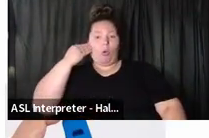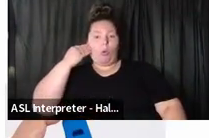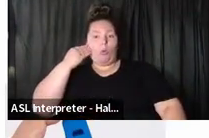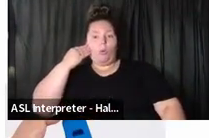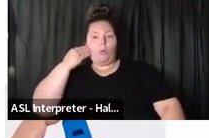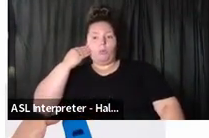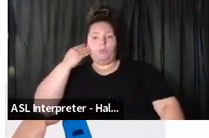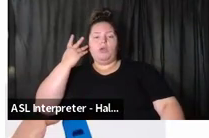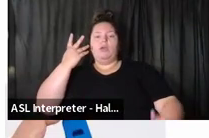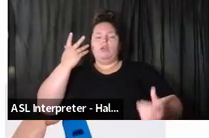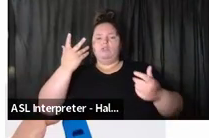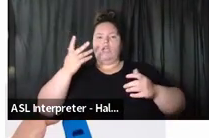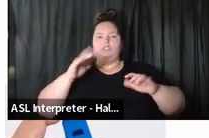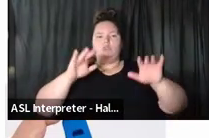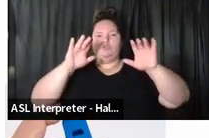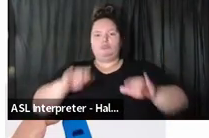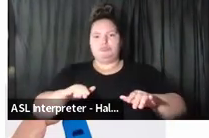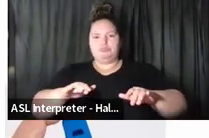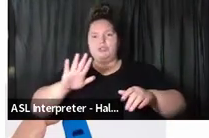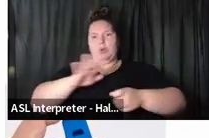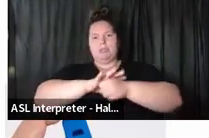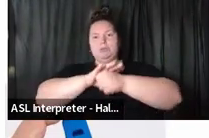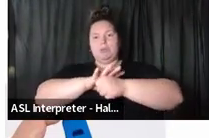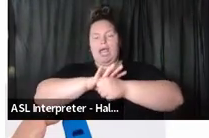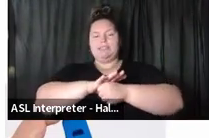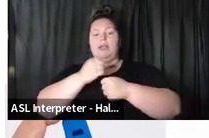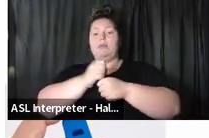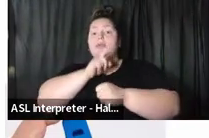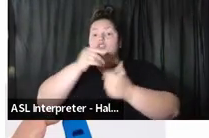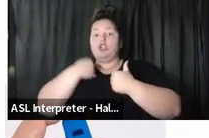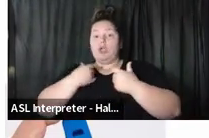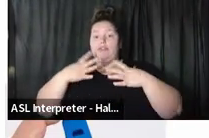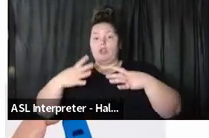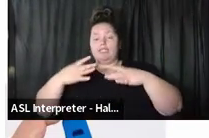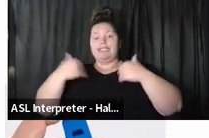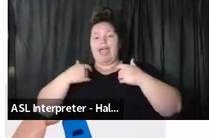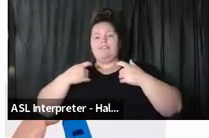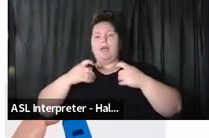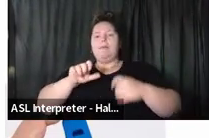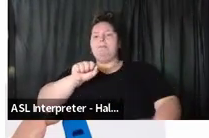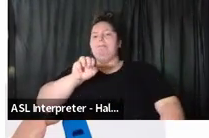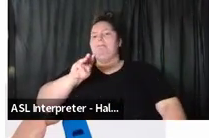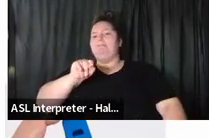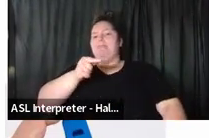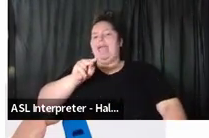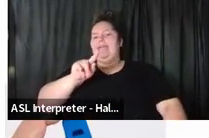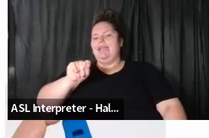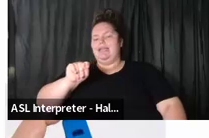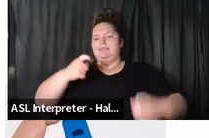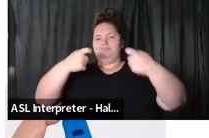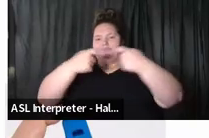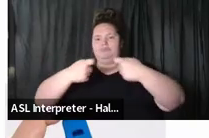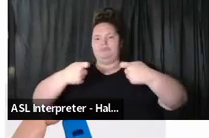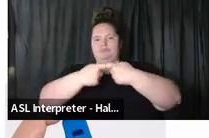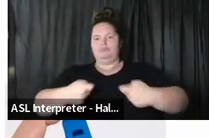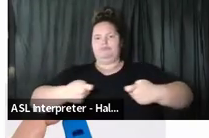of getting dressed by making sure that you have clothing that have magnets and zips. Something like that is just